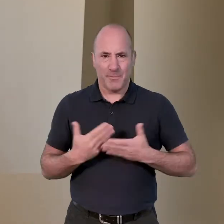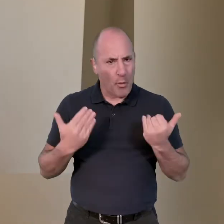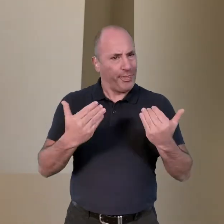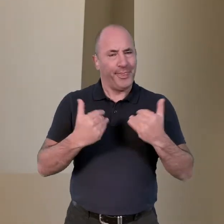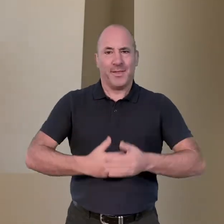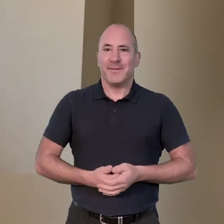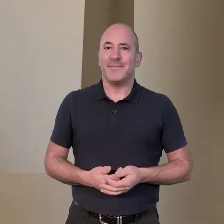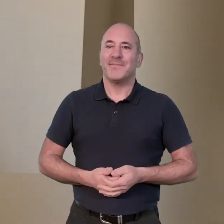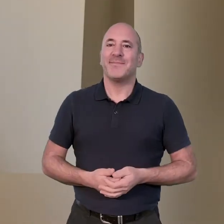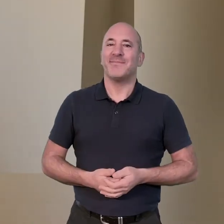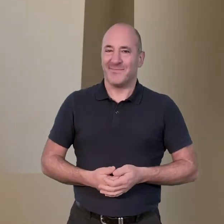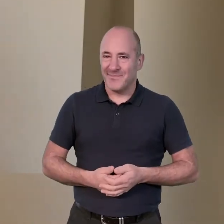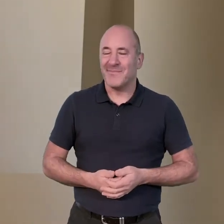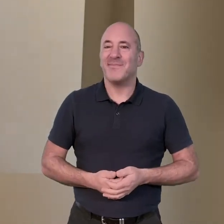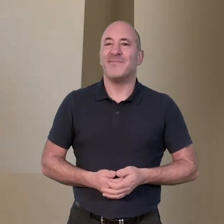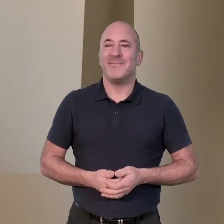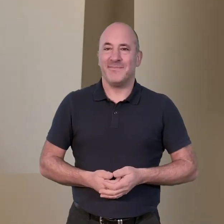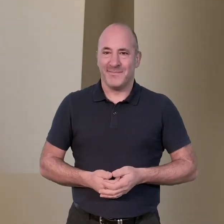Nice.